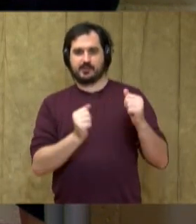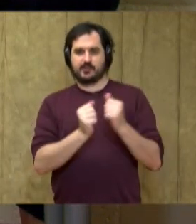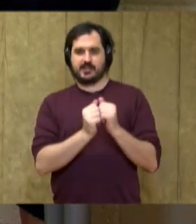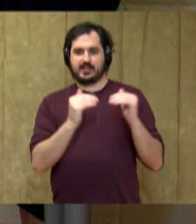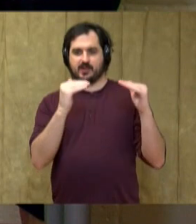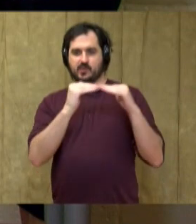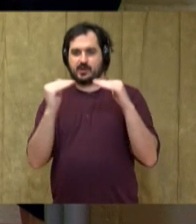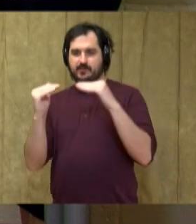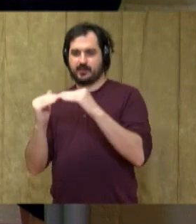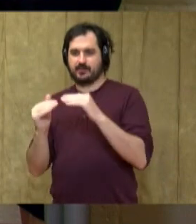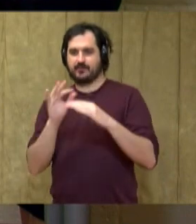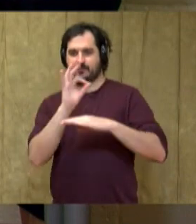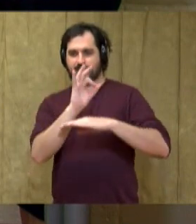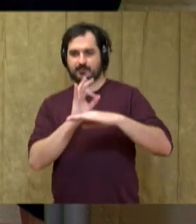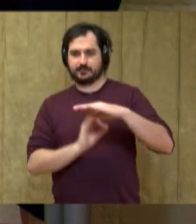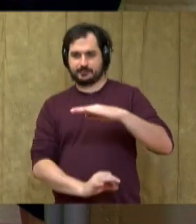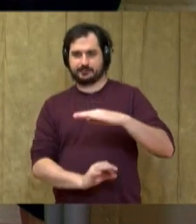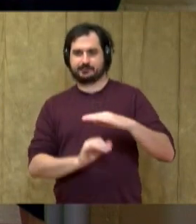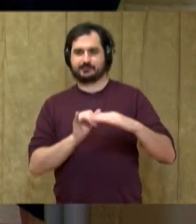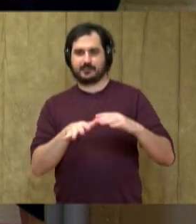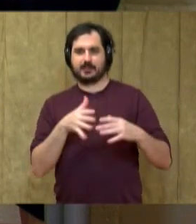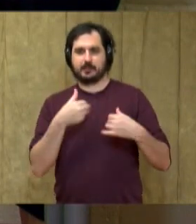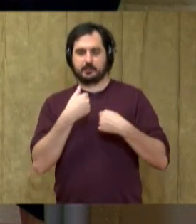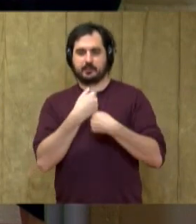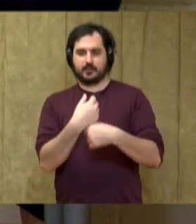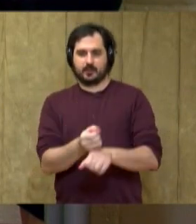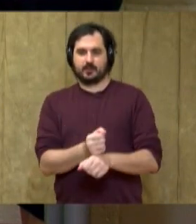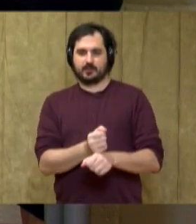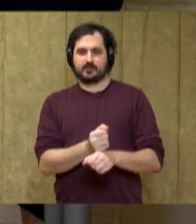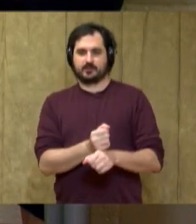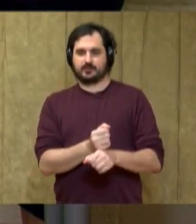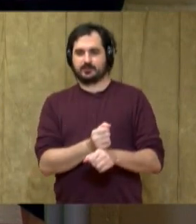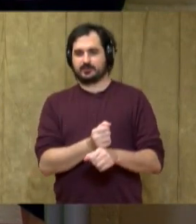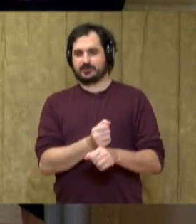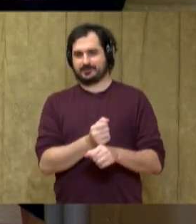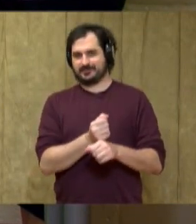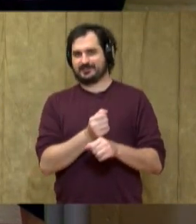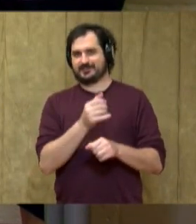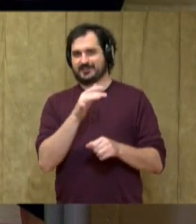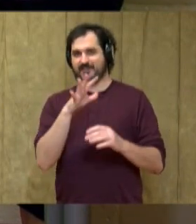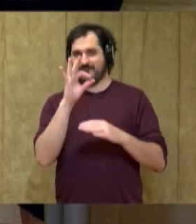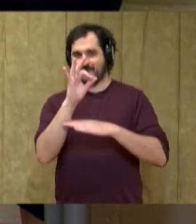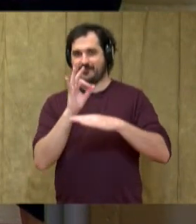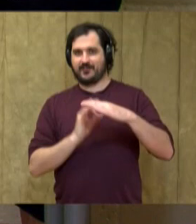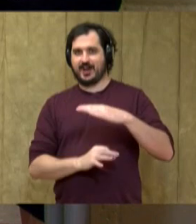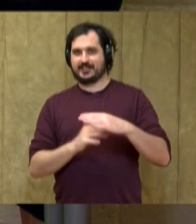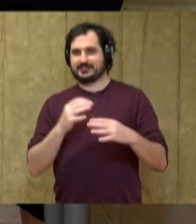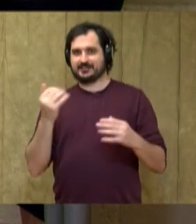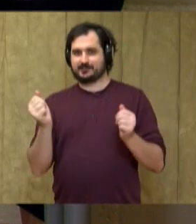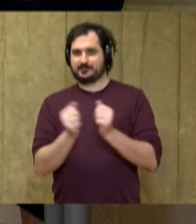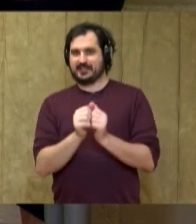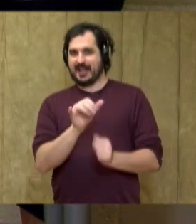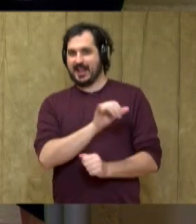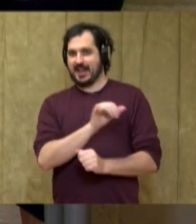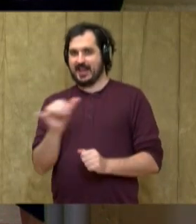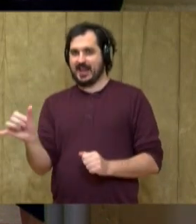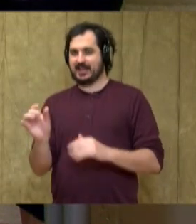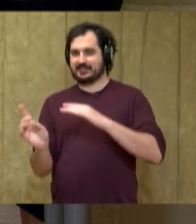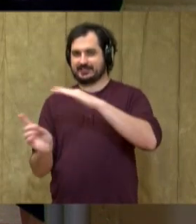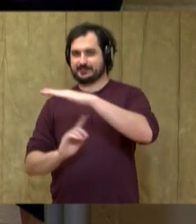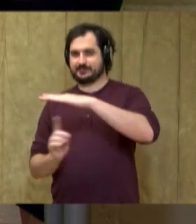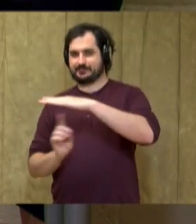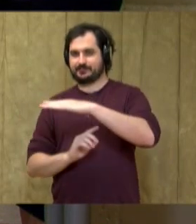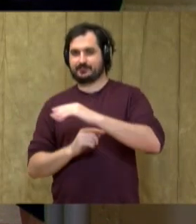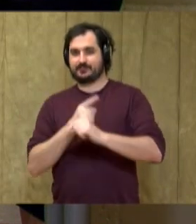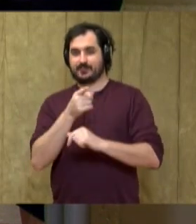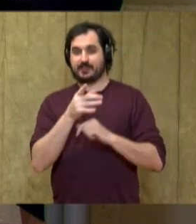produce an equivalent sum or difference of fractions with like denominators. That's a lot. All I'm going to tell you is when you find the